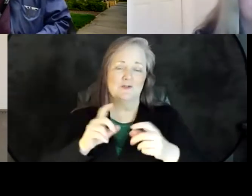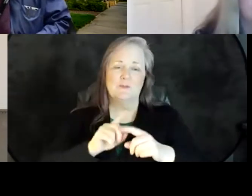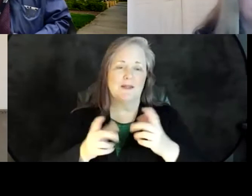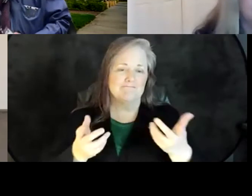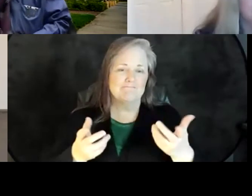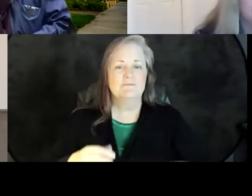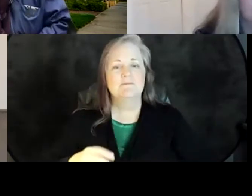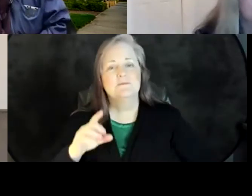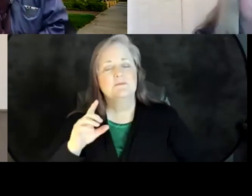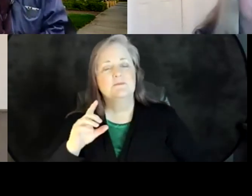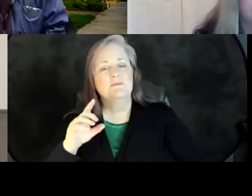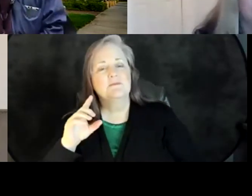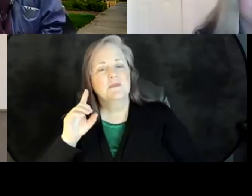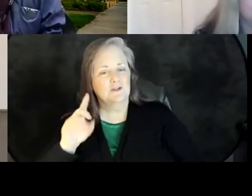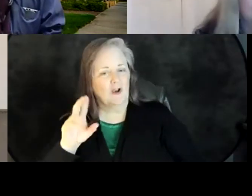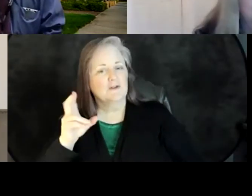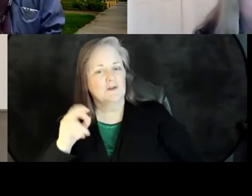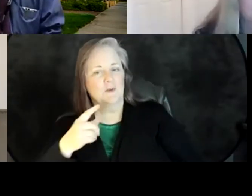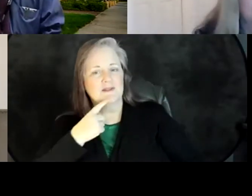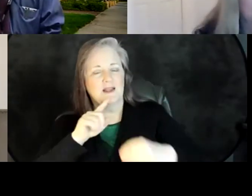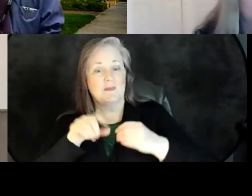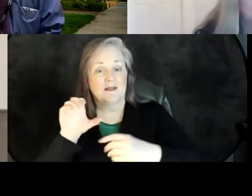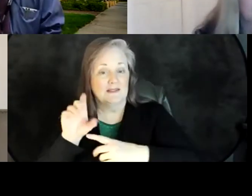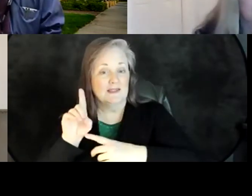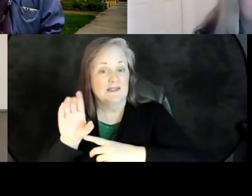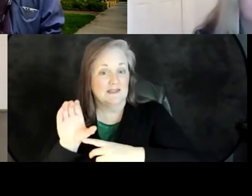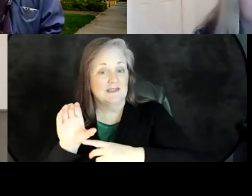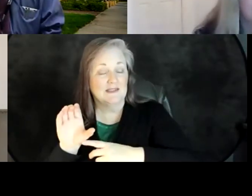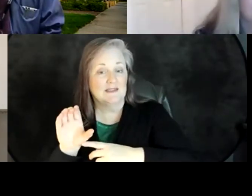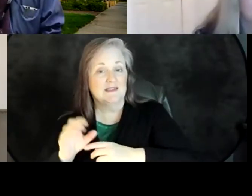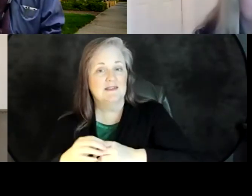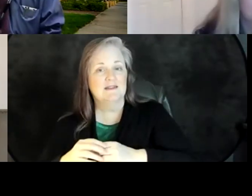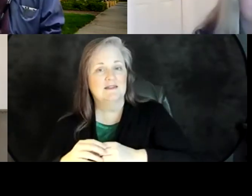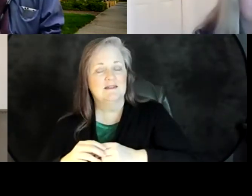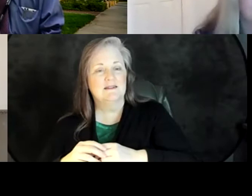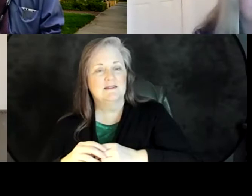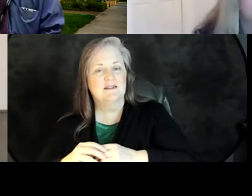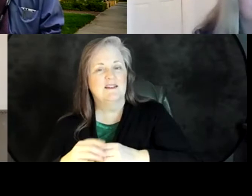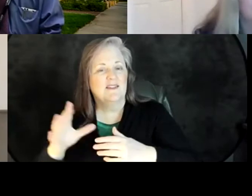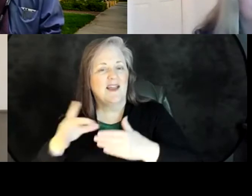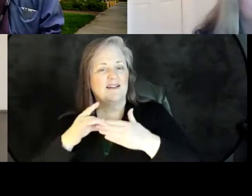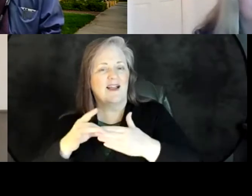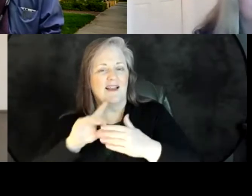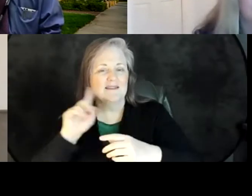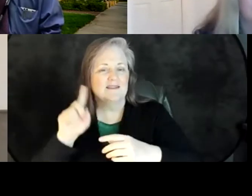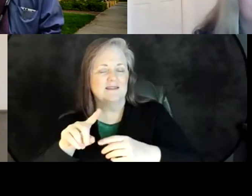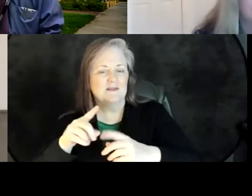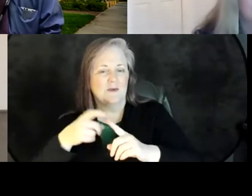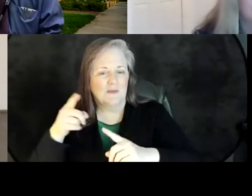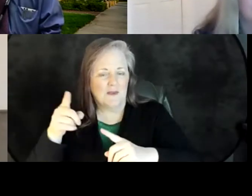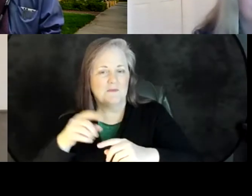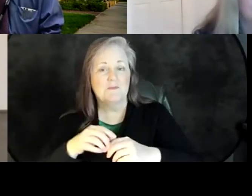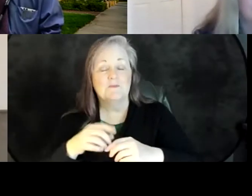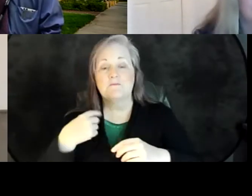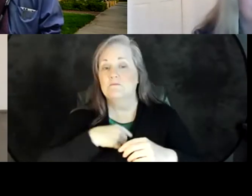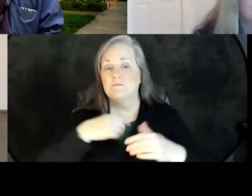Yeah, so Dr. Cohen did mention about the CDC guidance that came out. We have